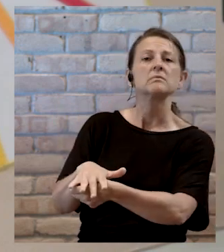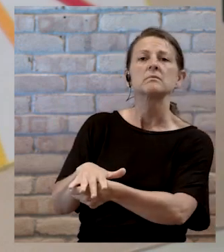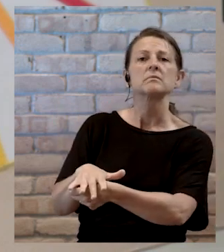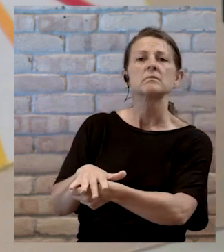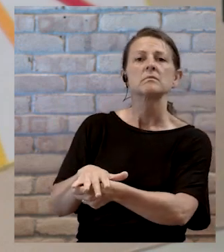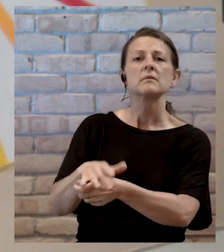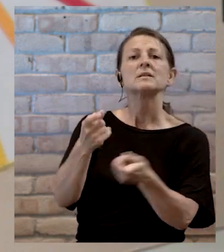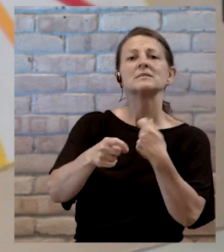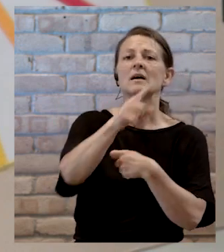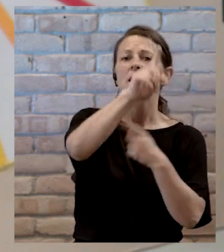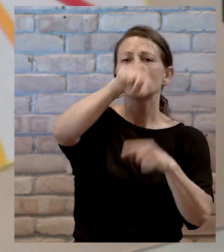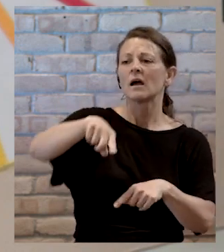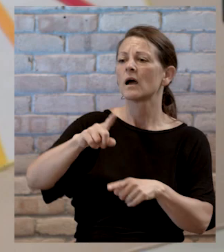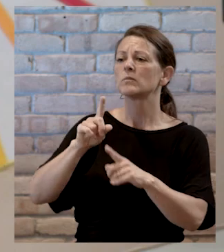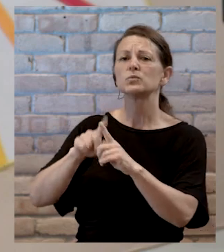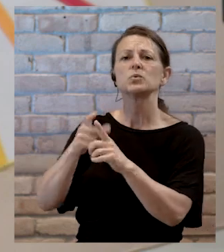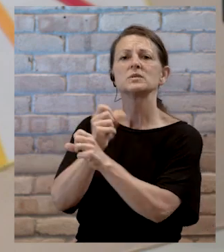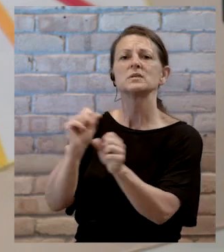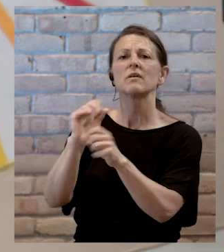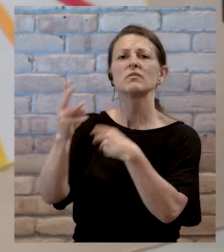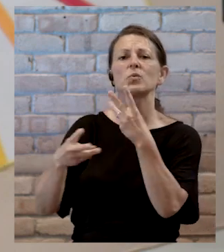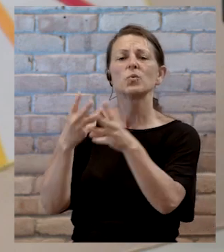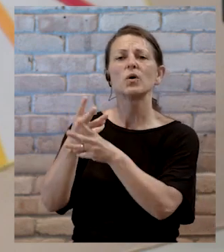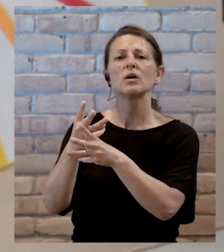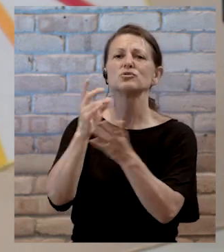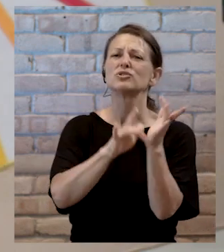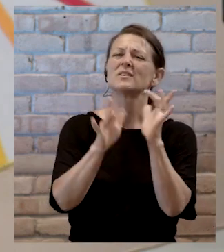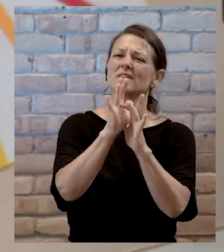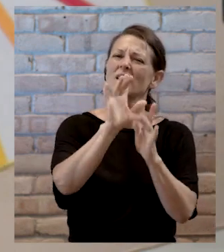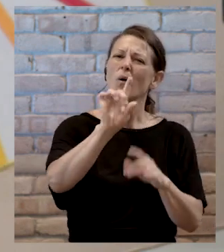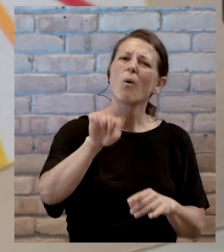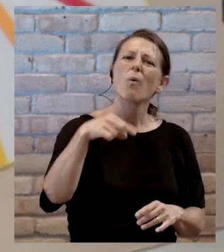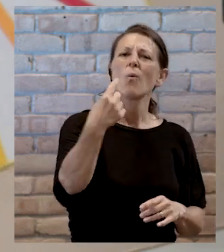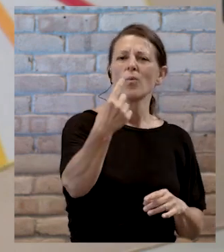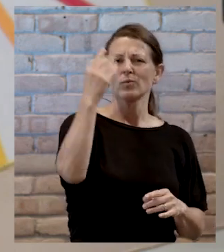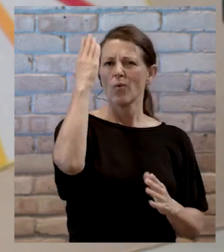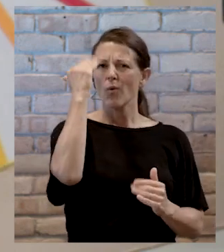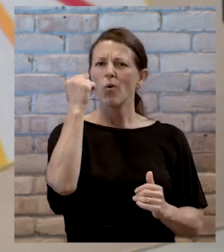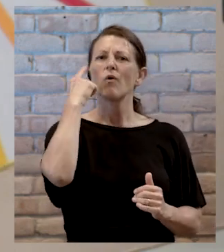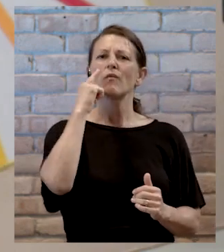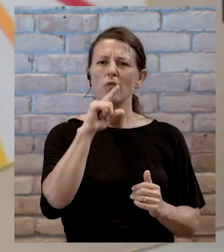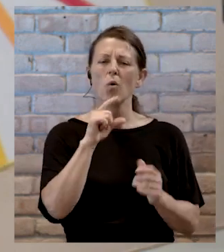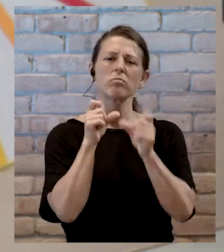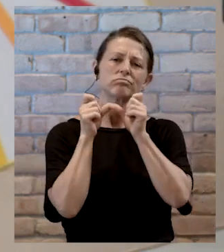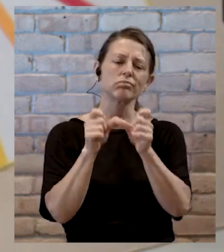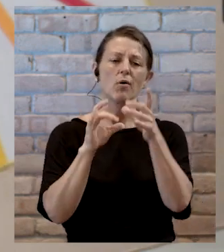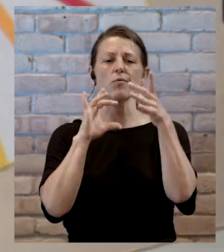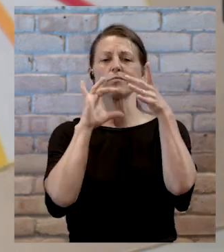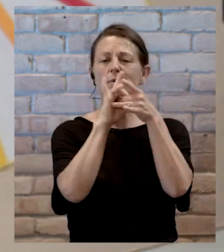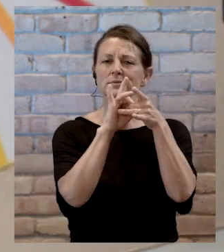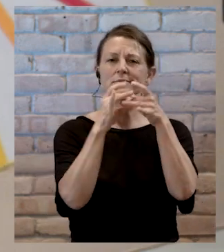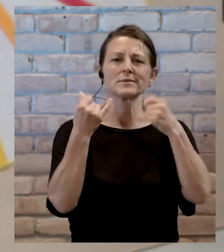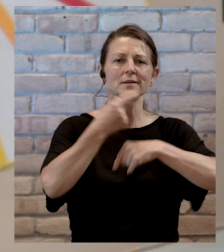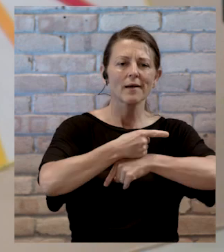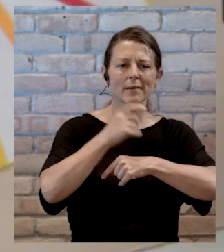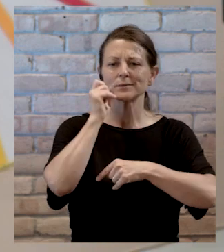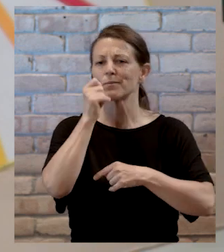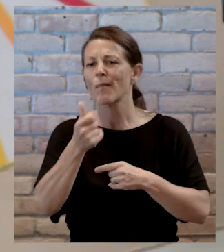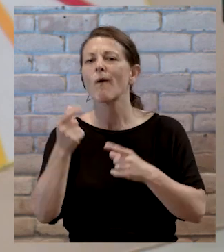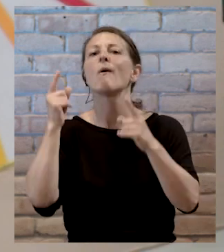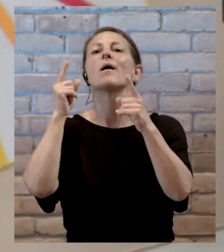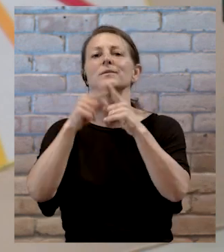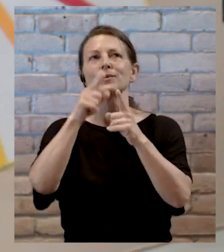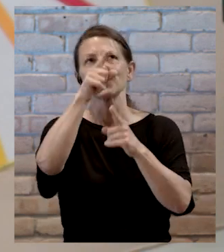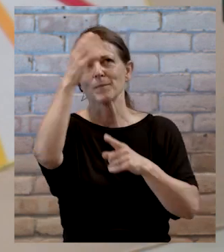Jesus, you truly are our only hope for lasting reconciliation today, tomorrow, and until you come back